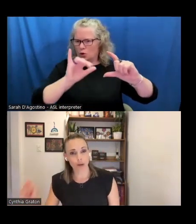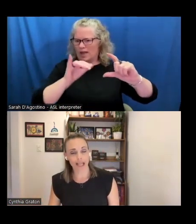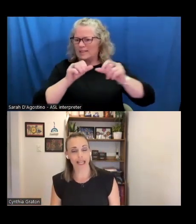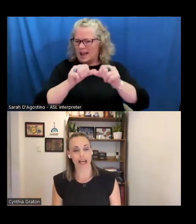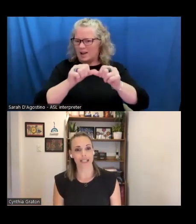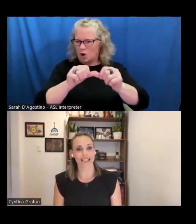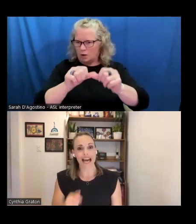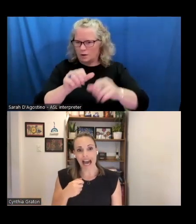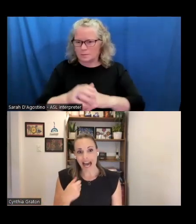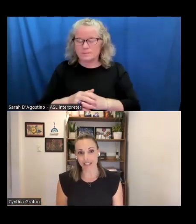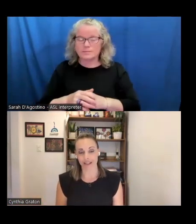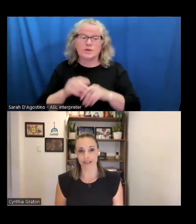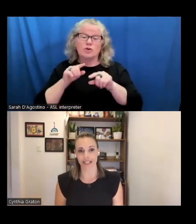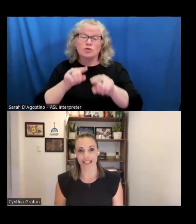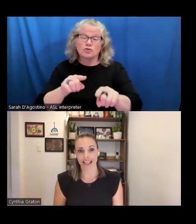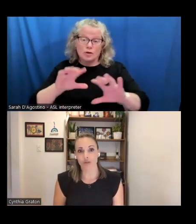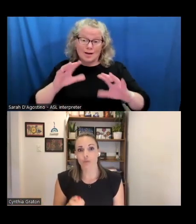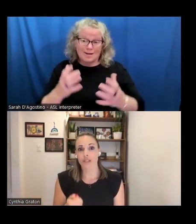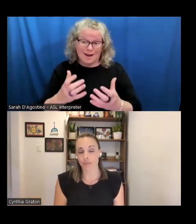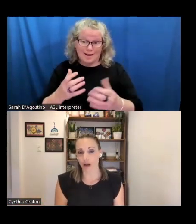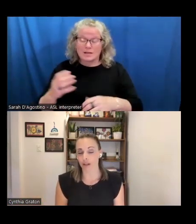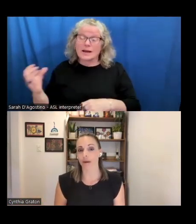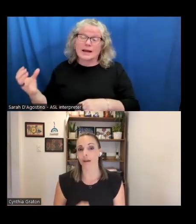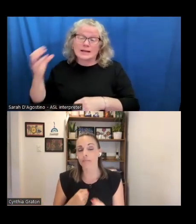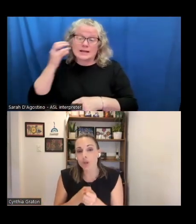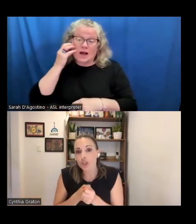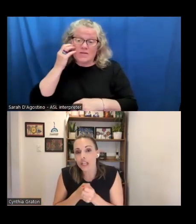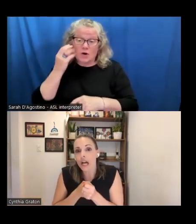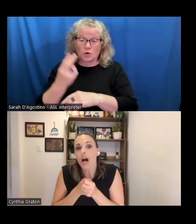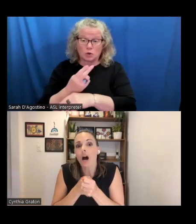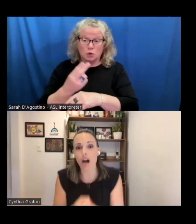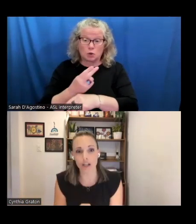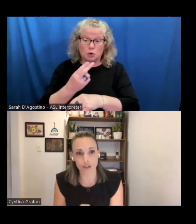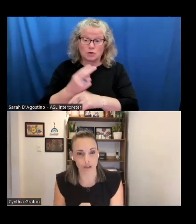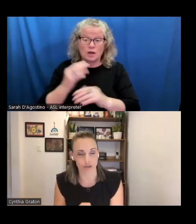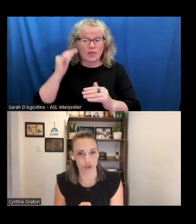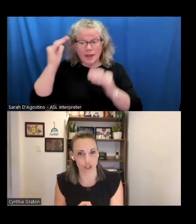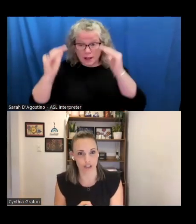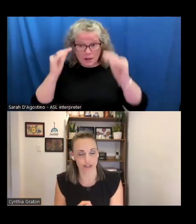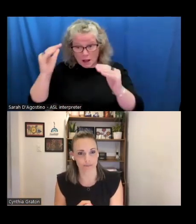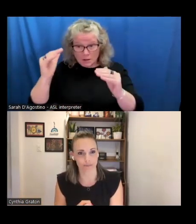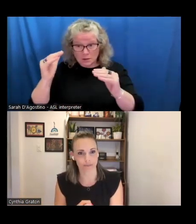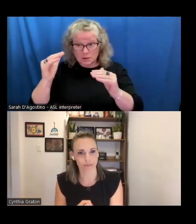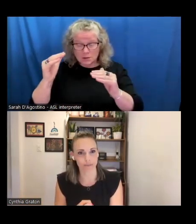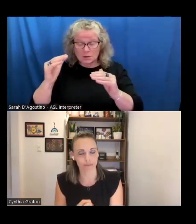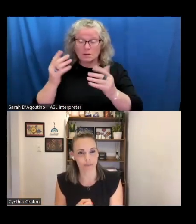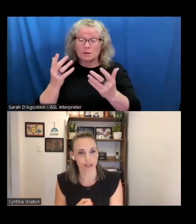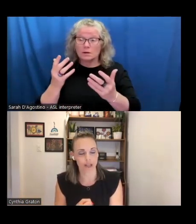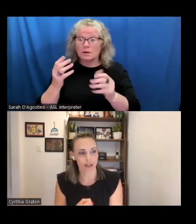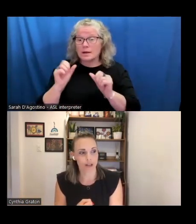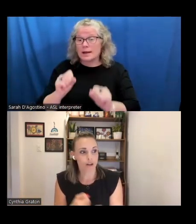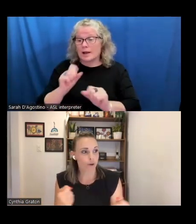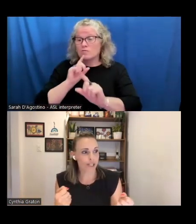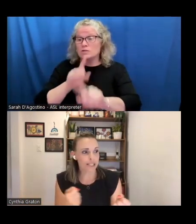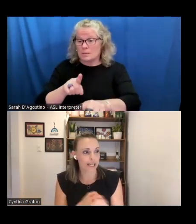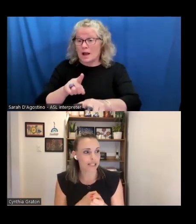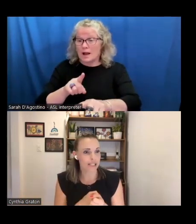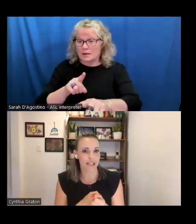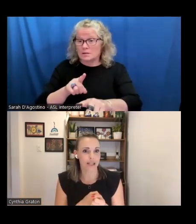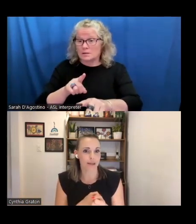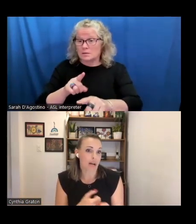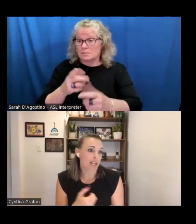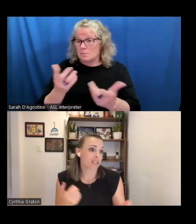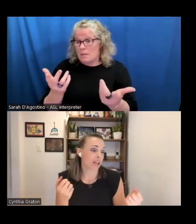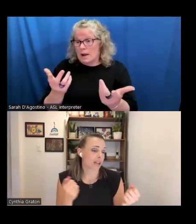phone during class, adults tend to respond by pushing harder on Jake. For